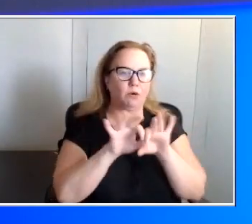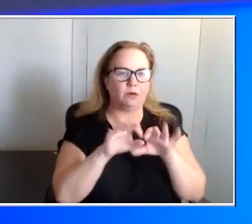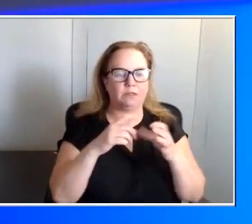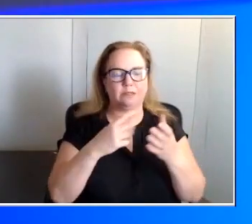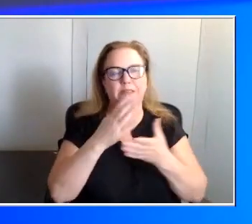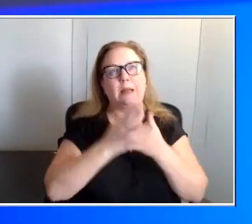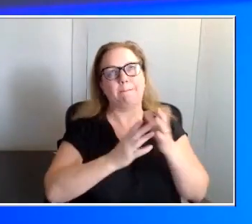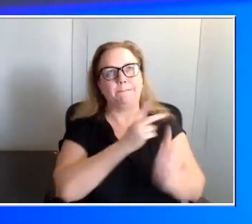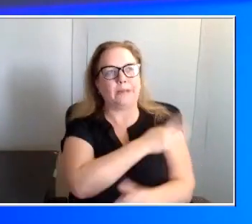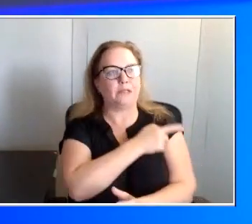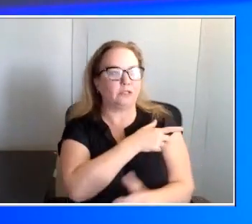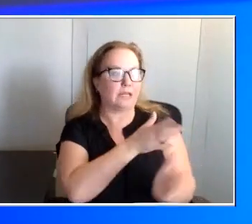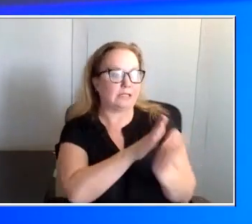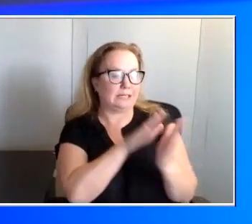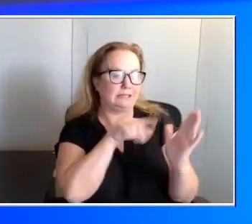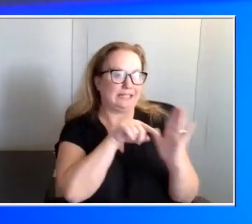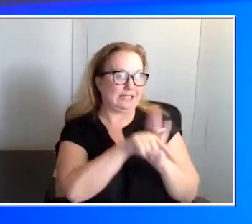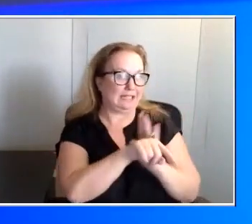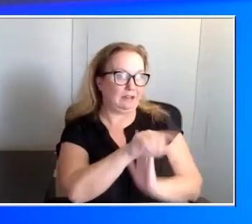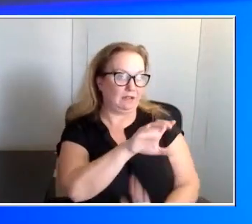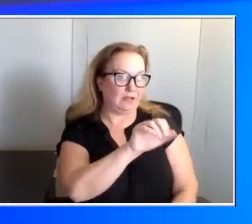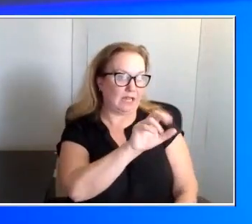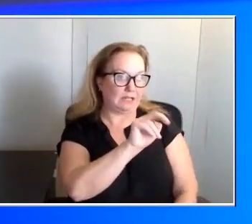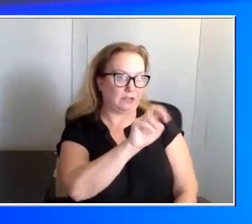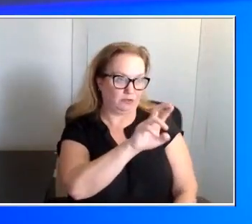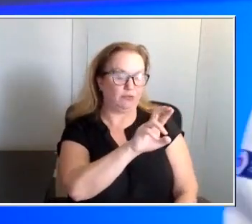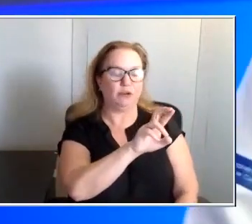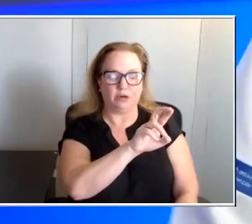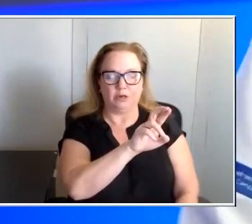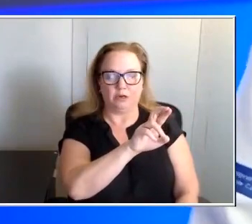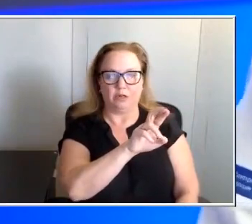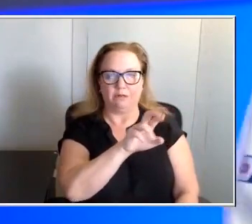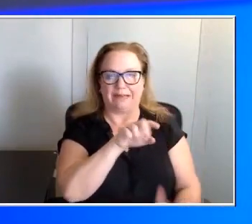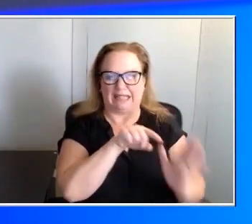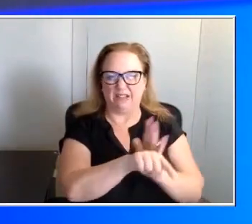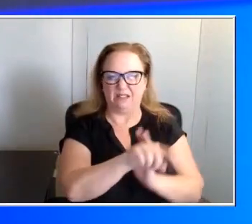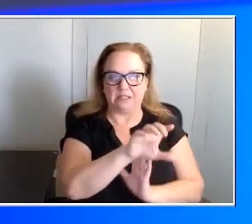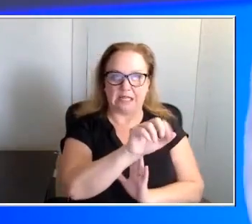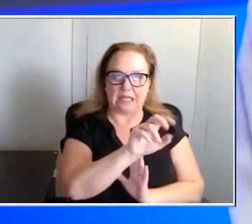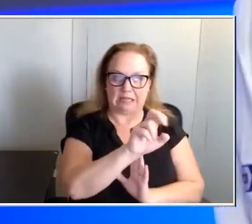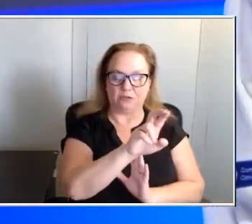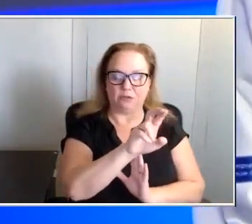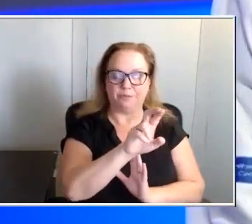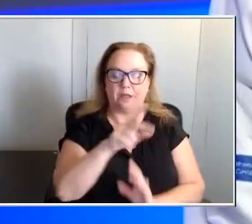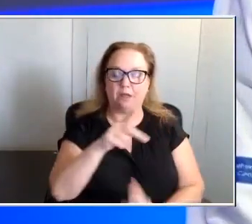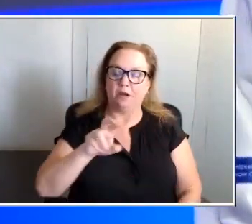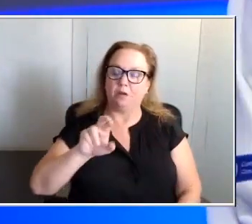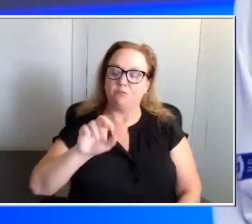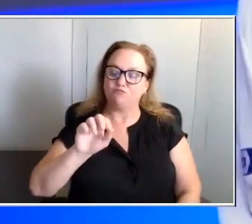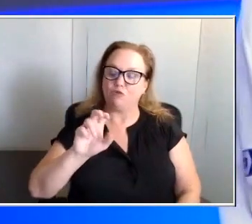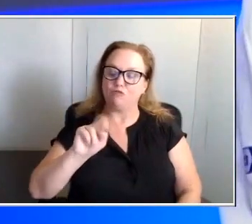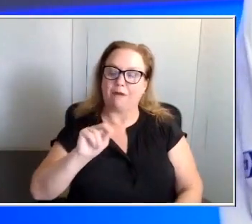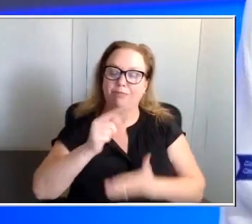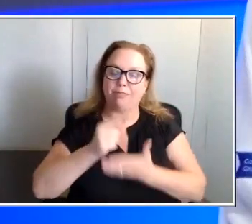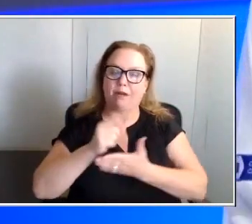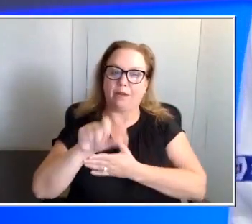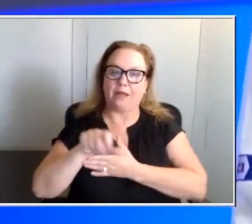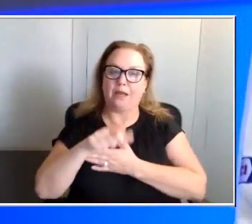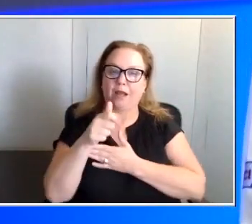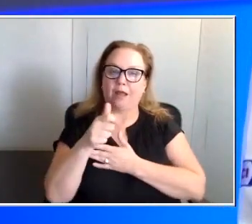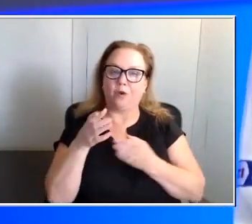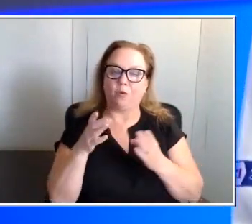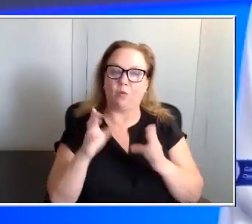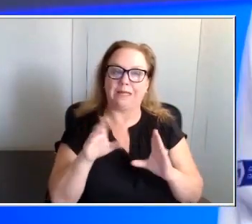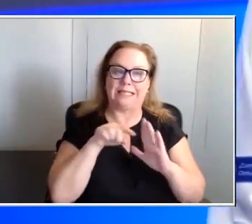it's a way to kill cancer. It's not just a way to treat cancer, but it's actually a way to kill cancer. And the way proton therapy and other forms of radiation kill cancer is